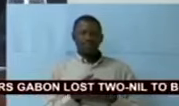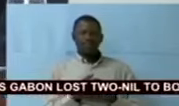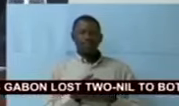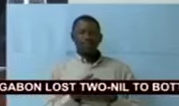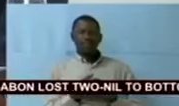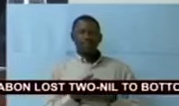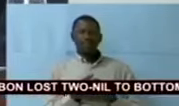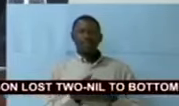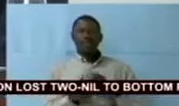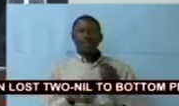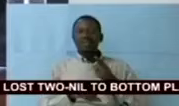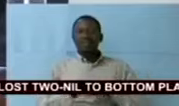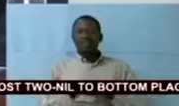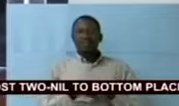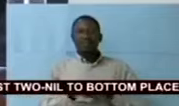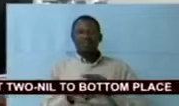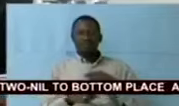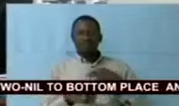this time it was a taxi